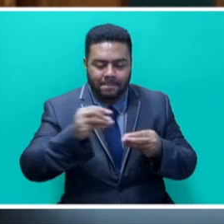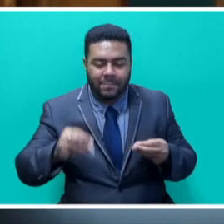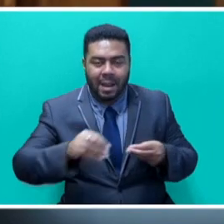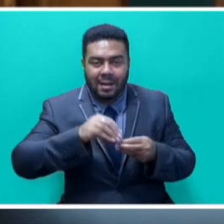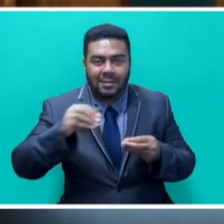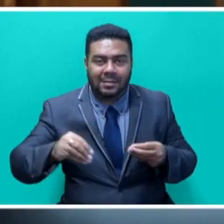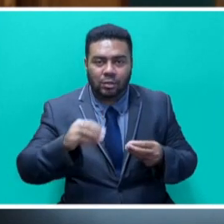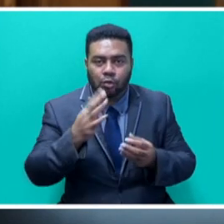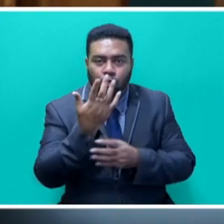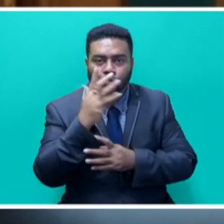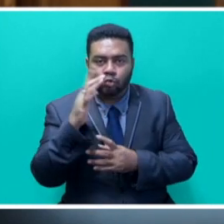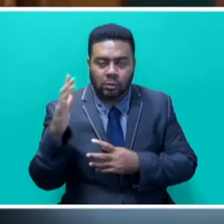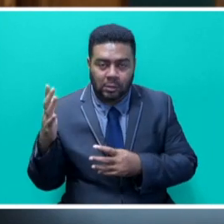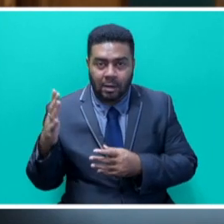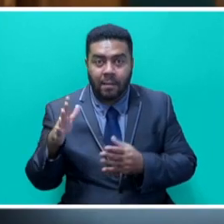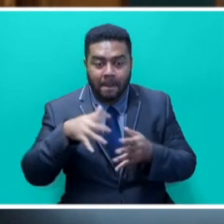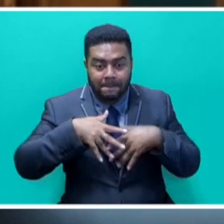website.